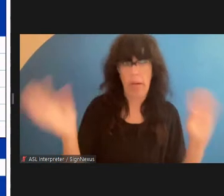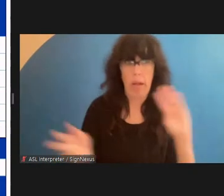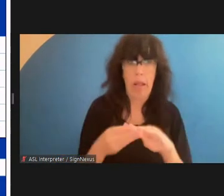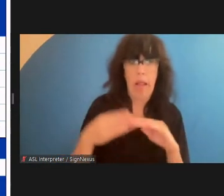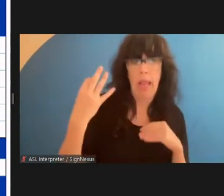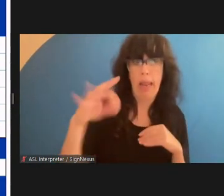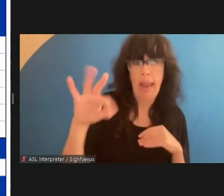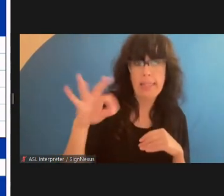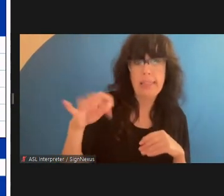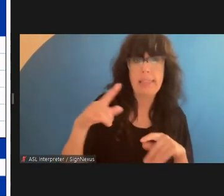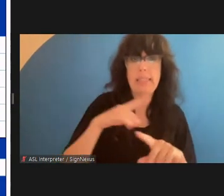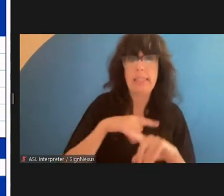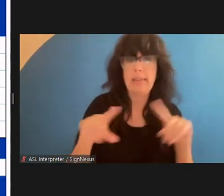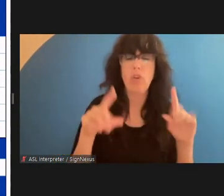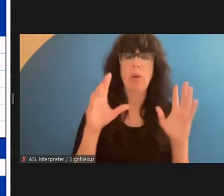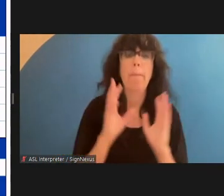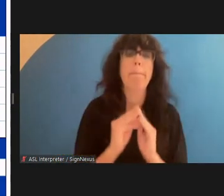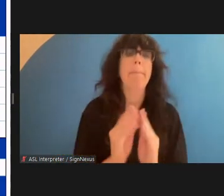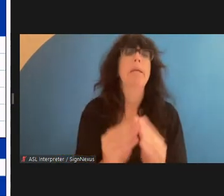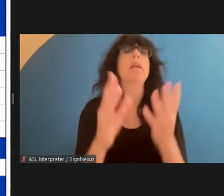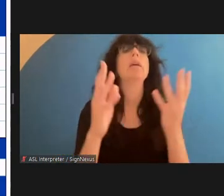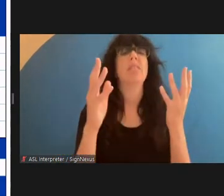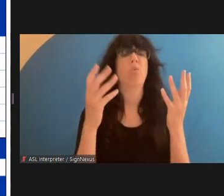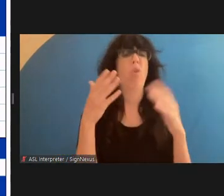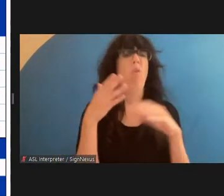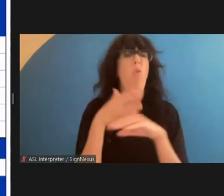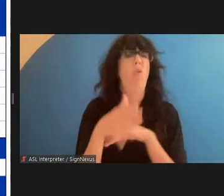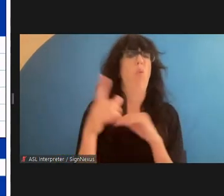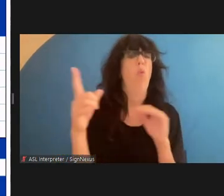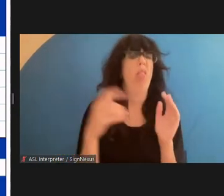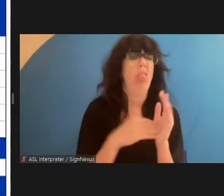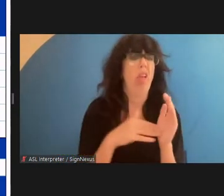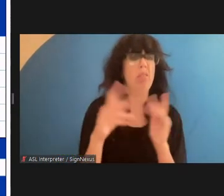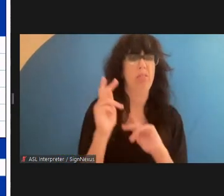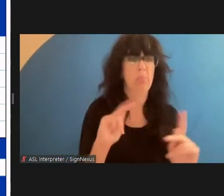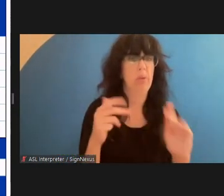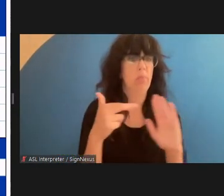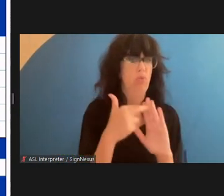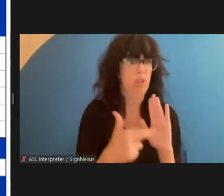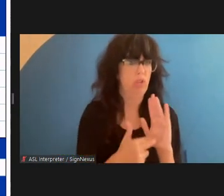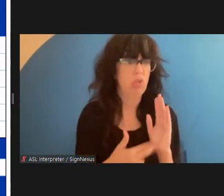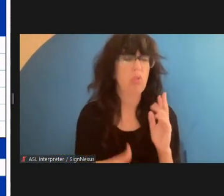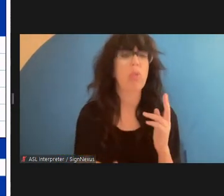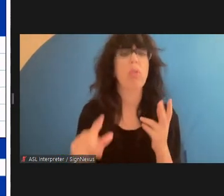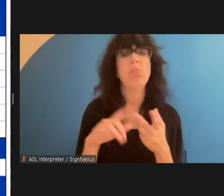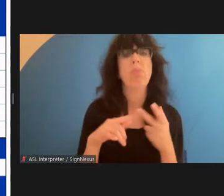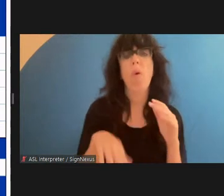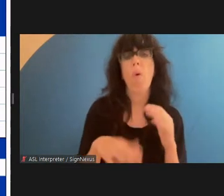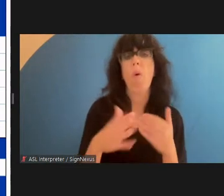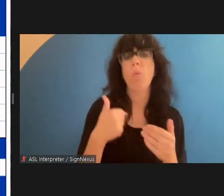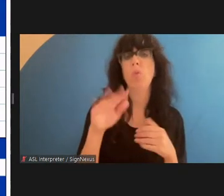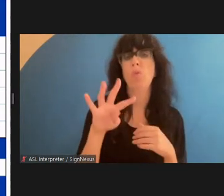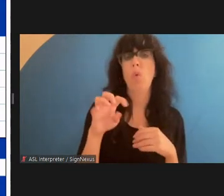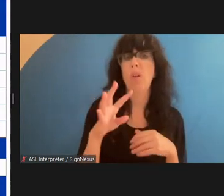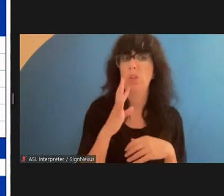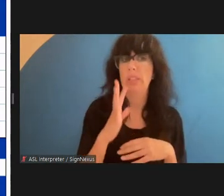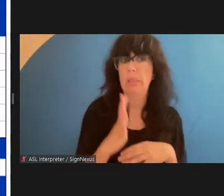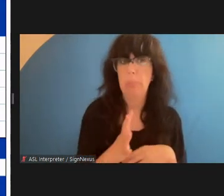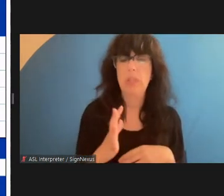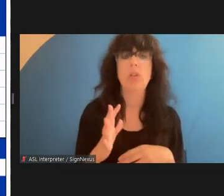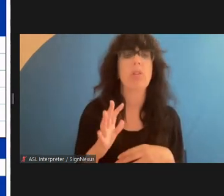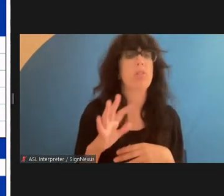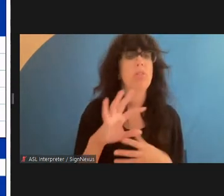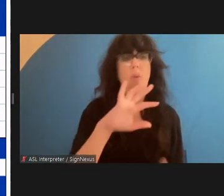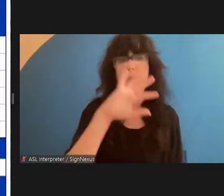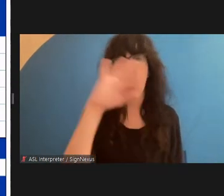ej outreach meetings we had over a thousand participants registered and nearly 400 speakers all of the